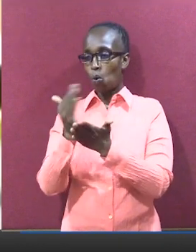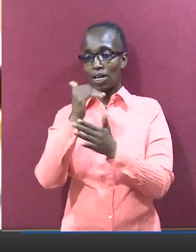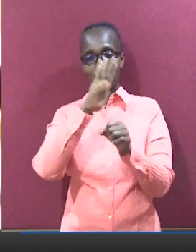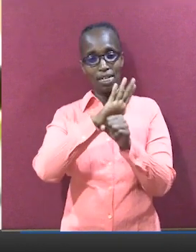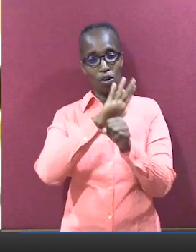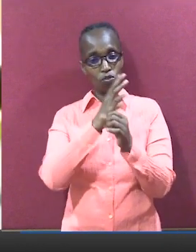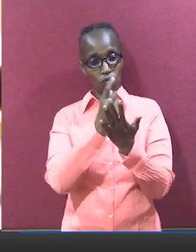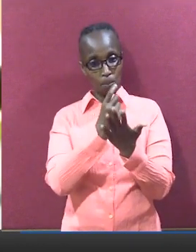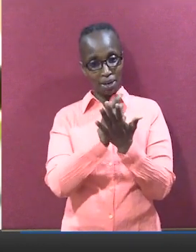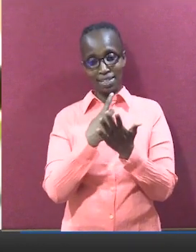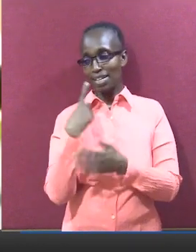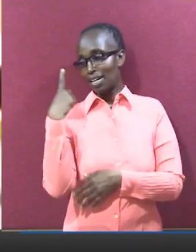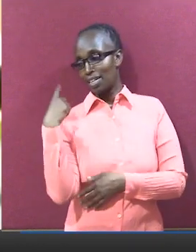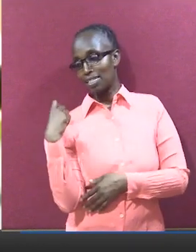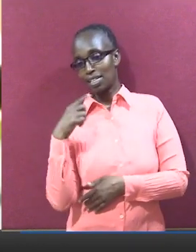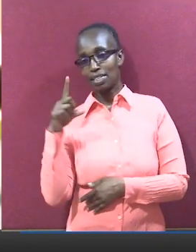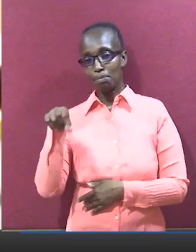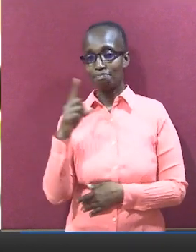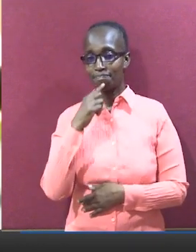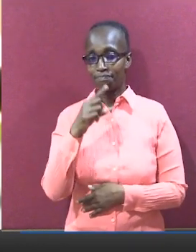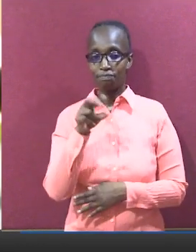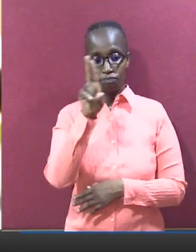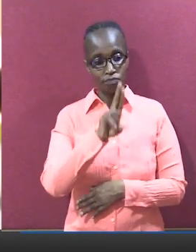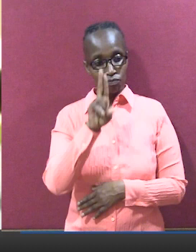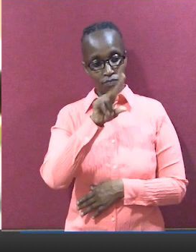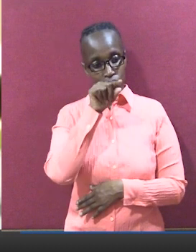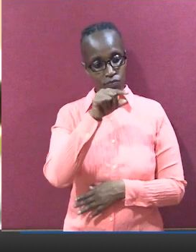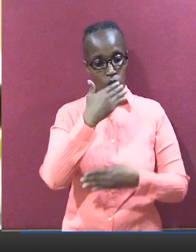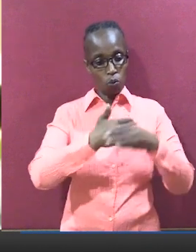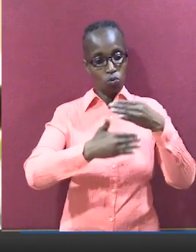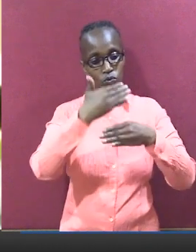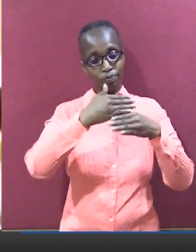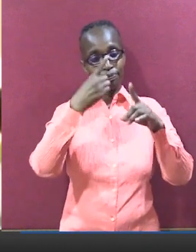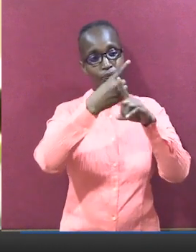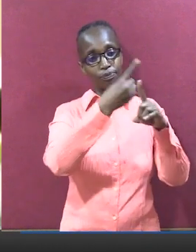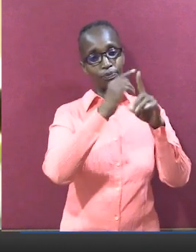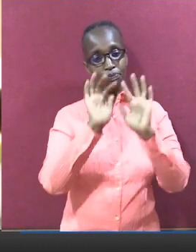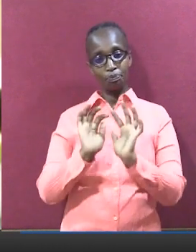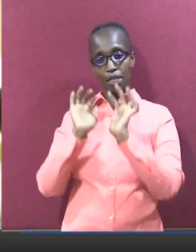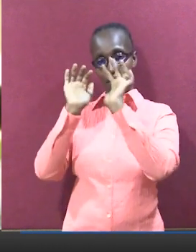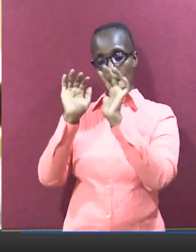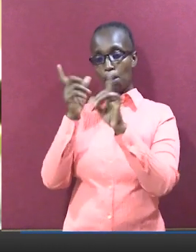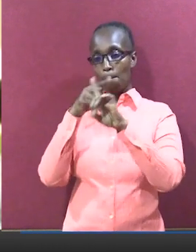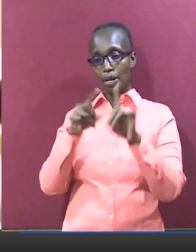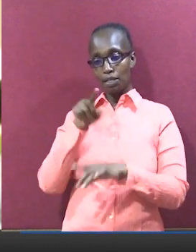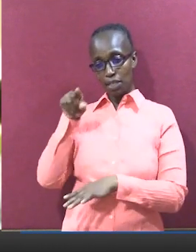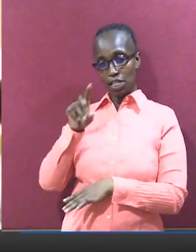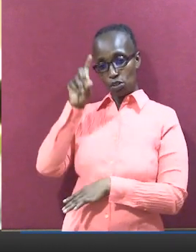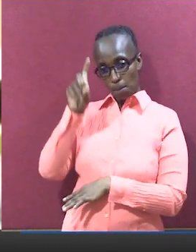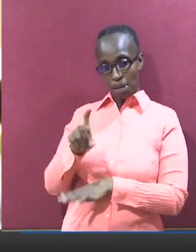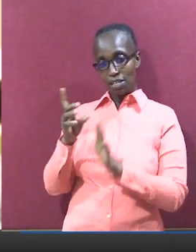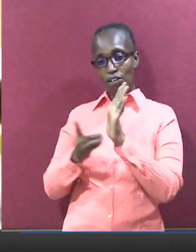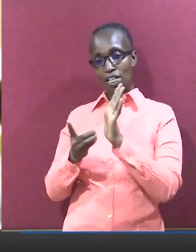have a sports fund that collects a lot of money. It is the money that in recent times they have said they were using to construct various stadia.